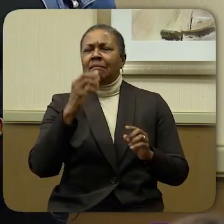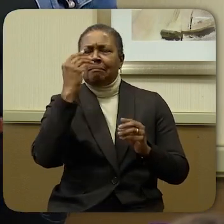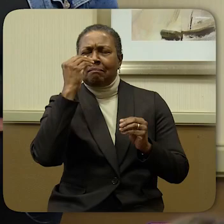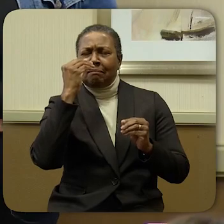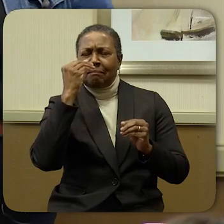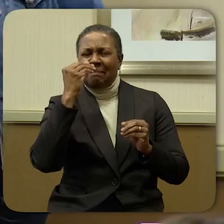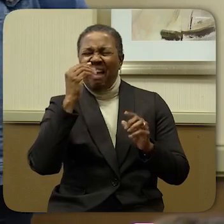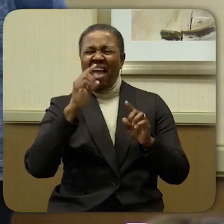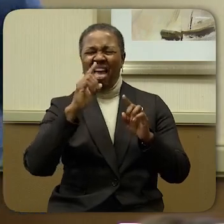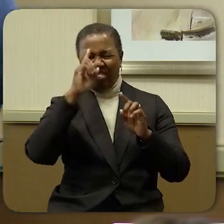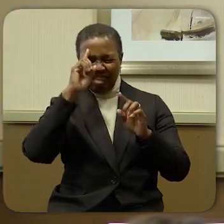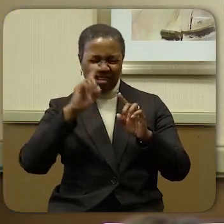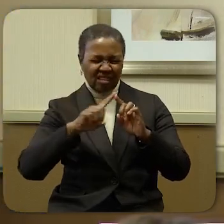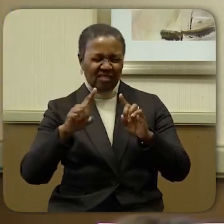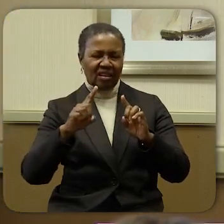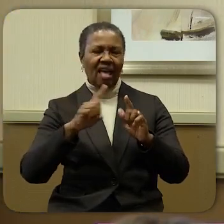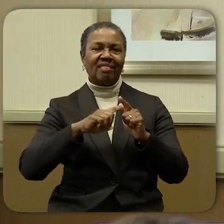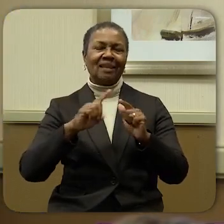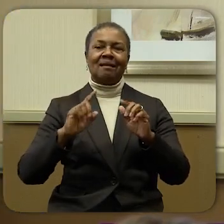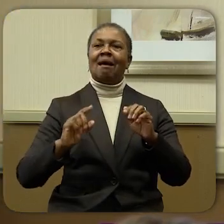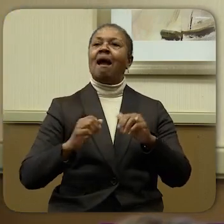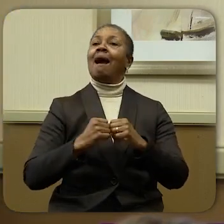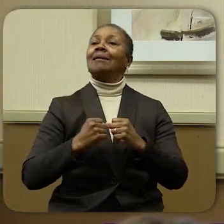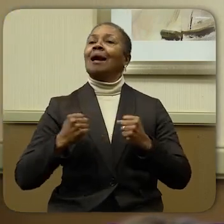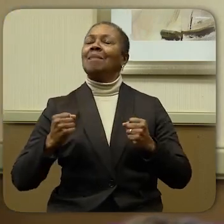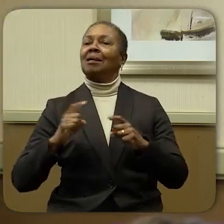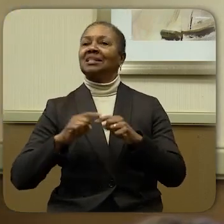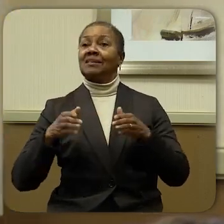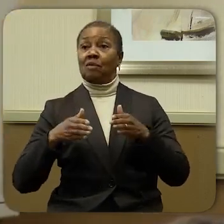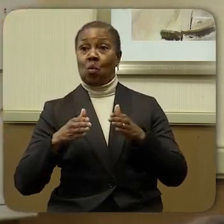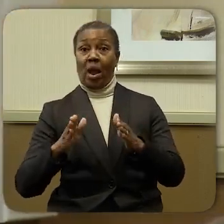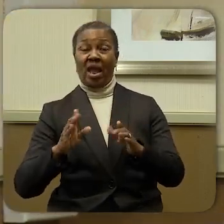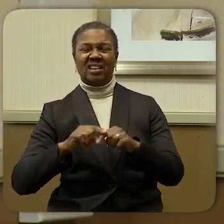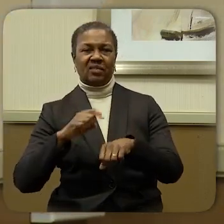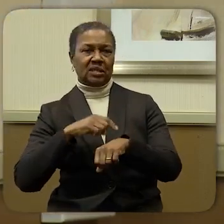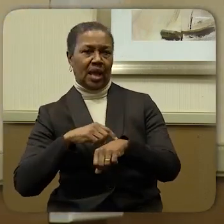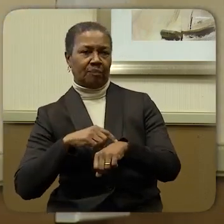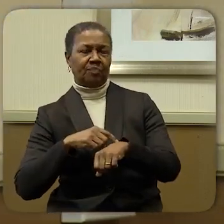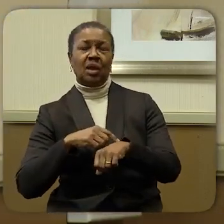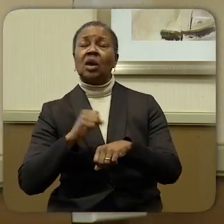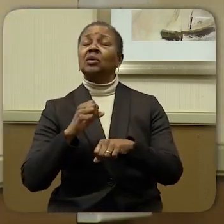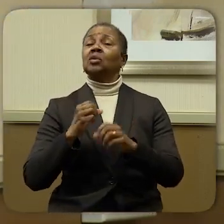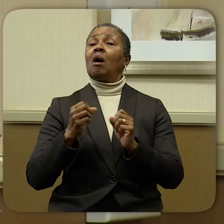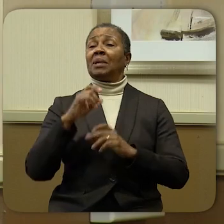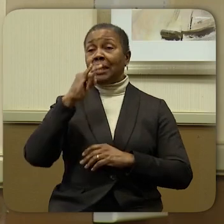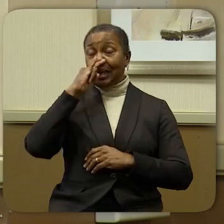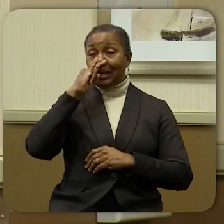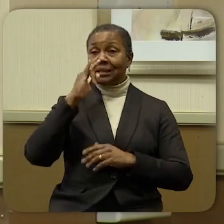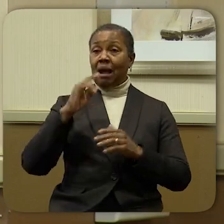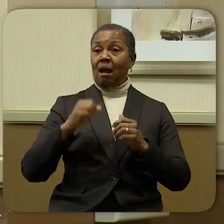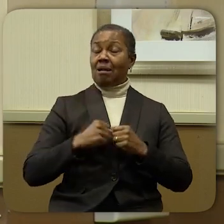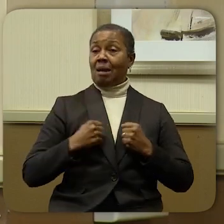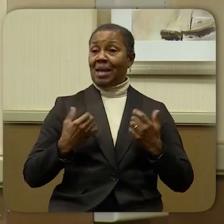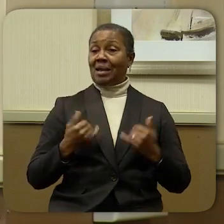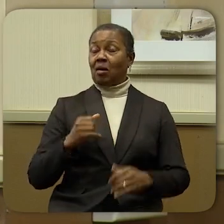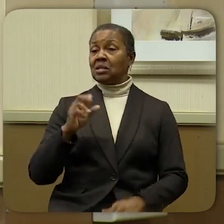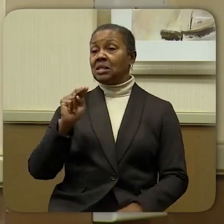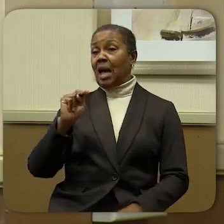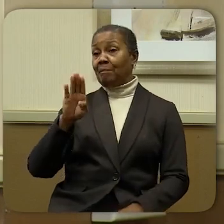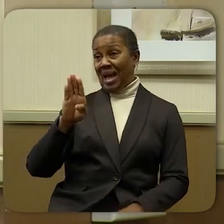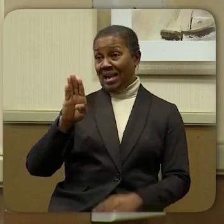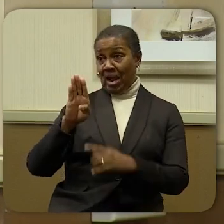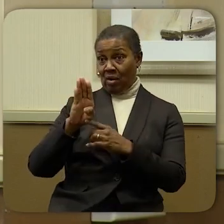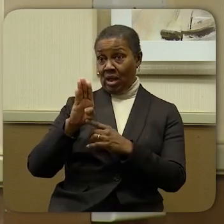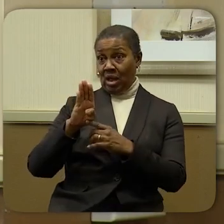have students come out to you multiple times. So that question of like, how many kids who are coming out as non-binary right now are gonna